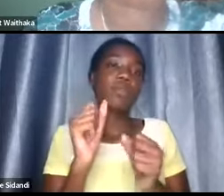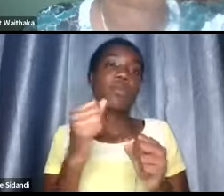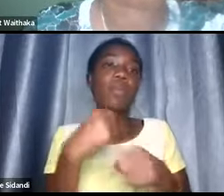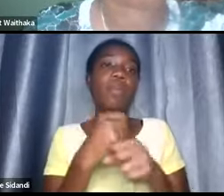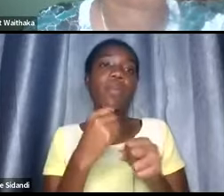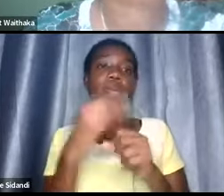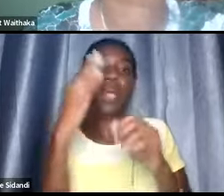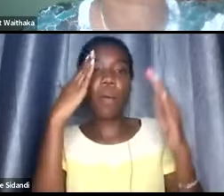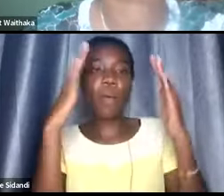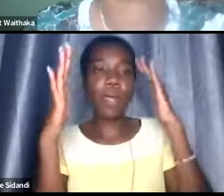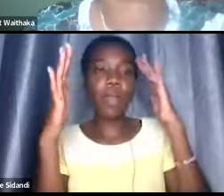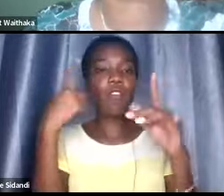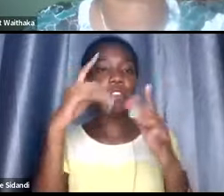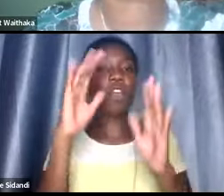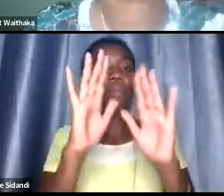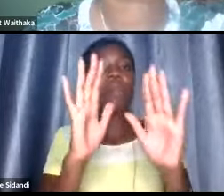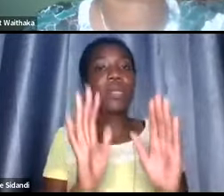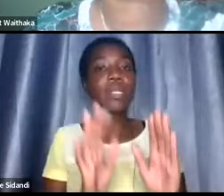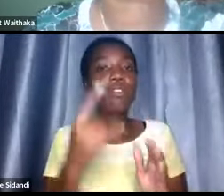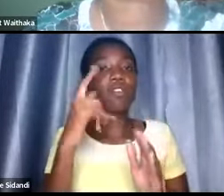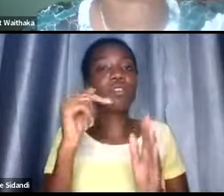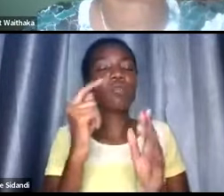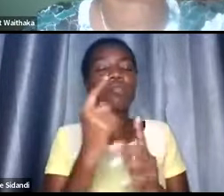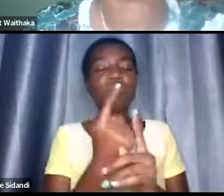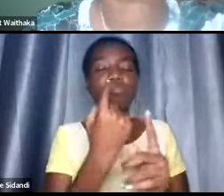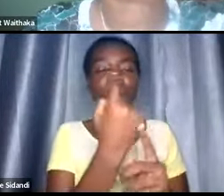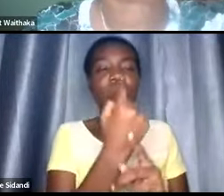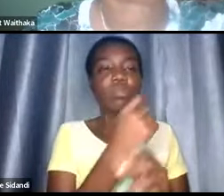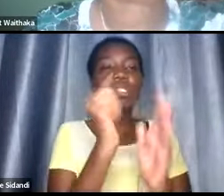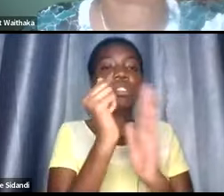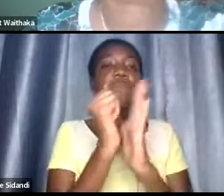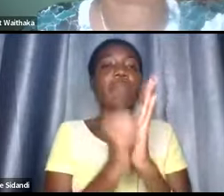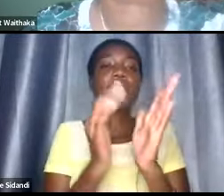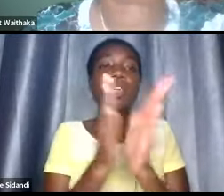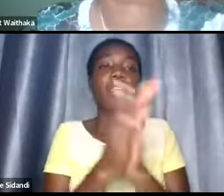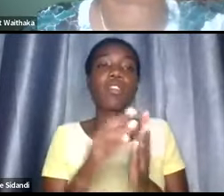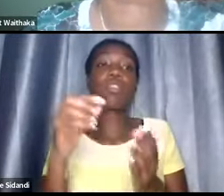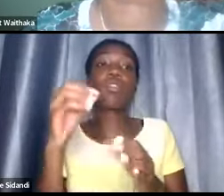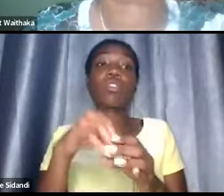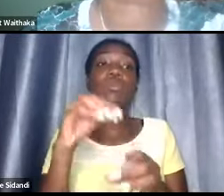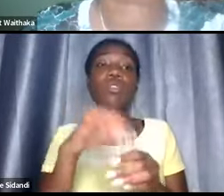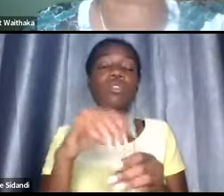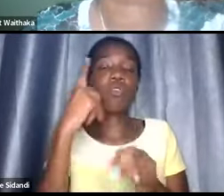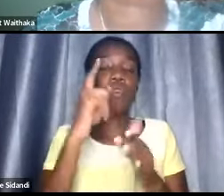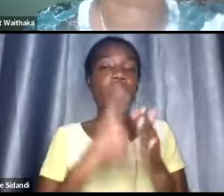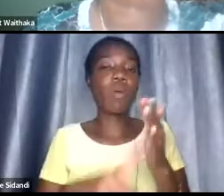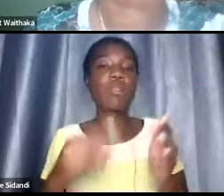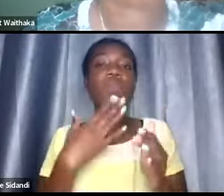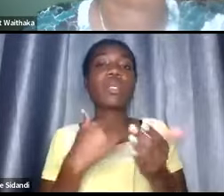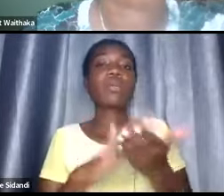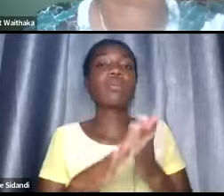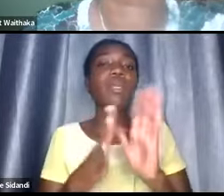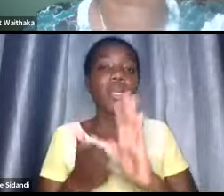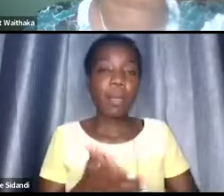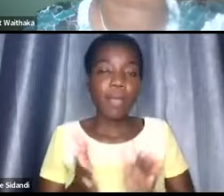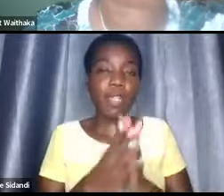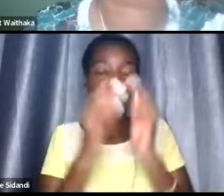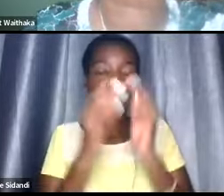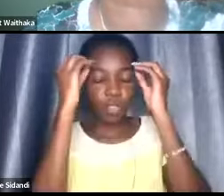the importance of each and every subject and its contribution to what they would want to become. A student who wants to